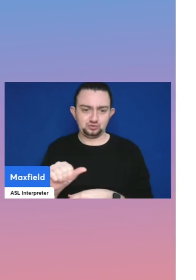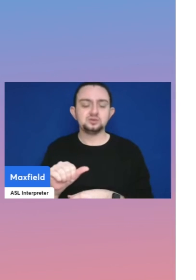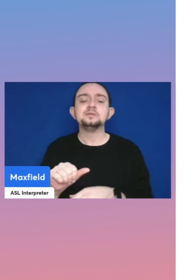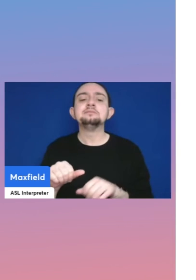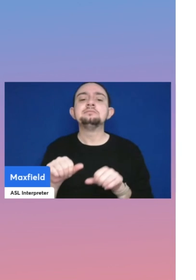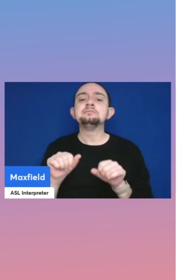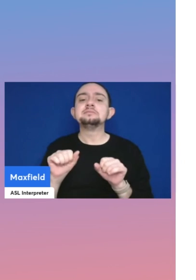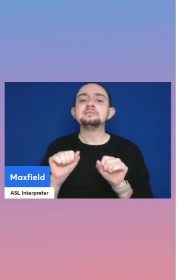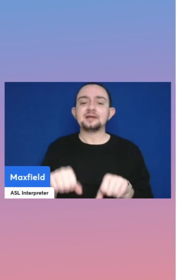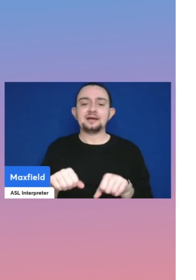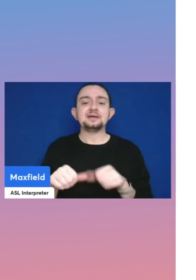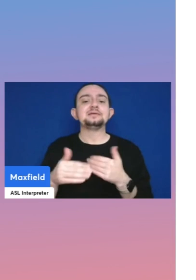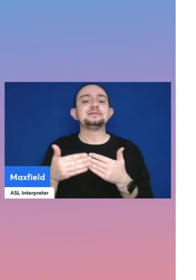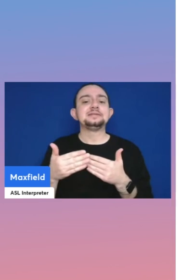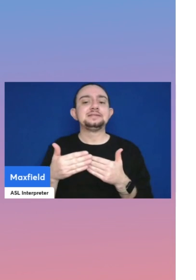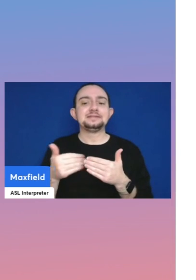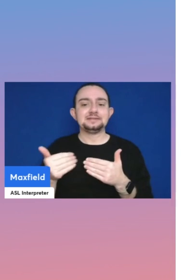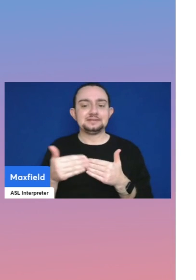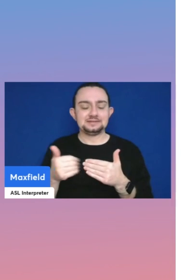to